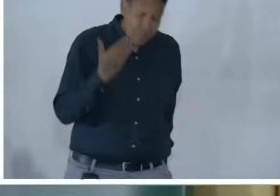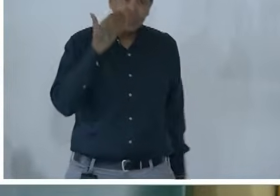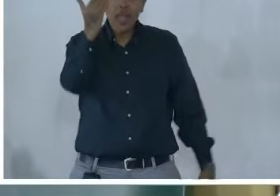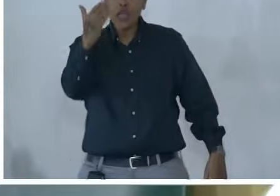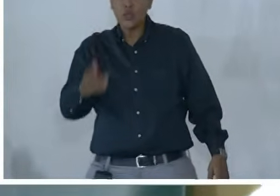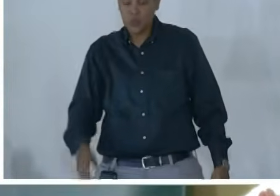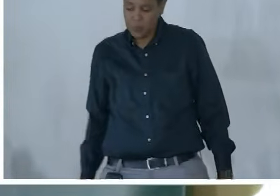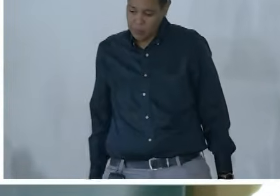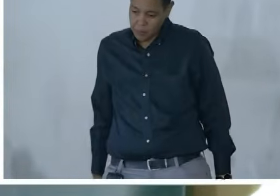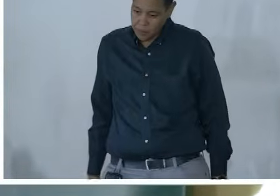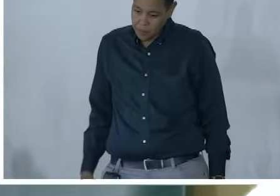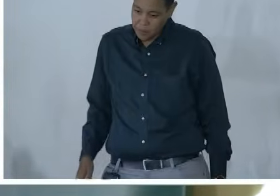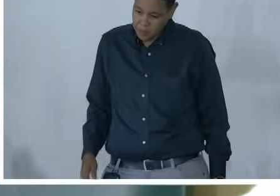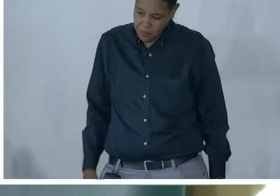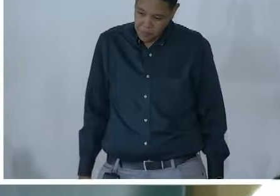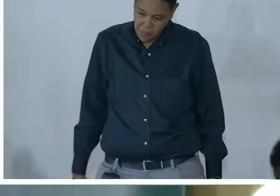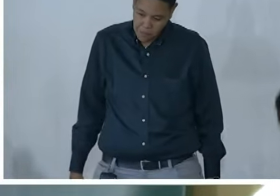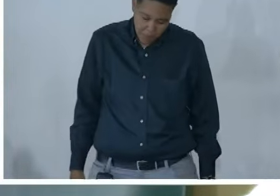you, Madam Speaker.